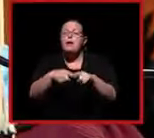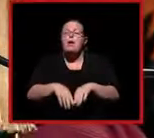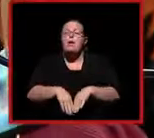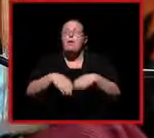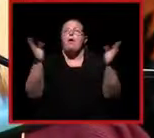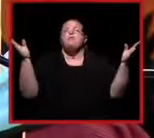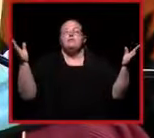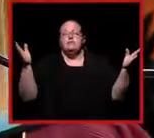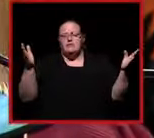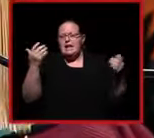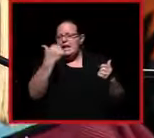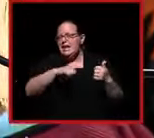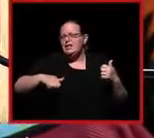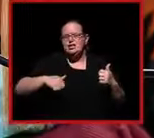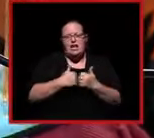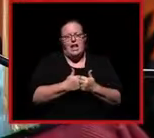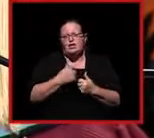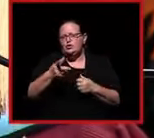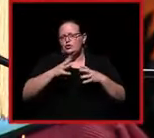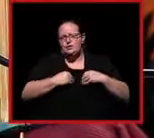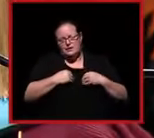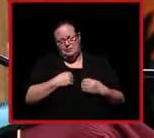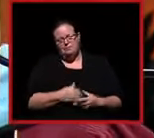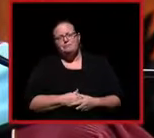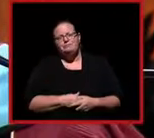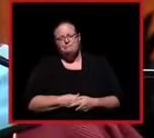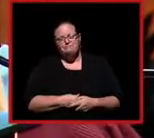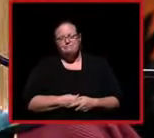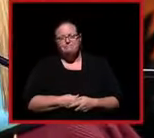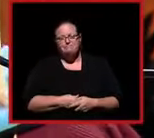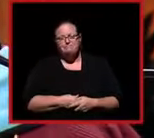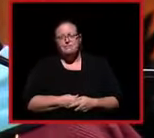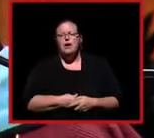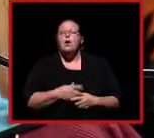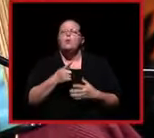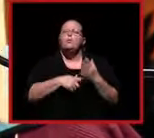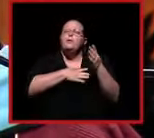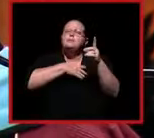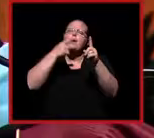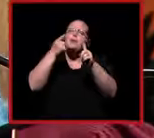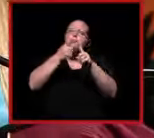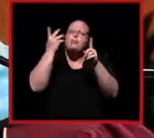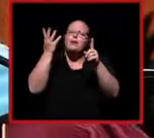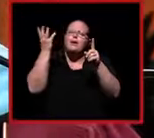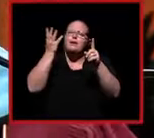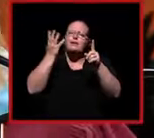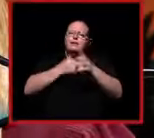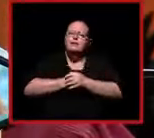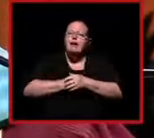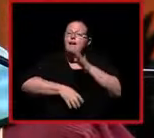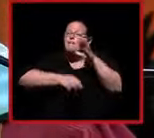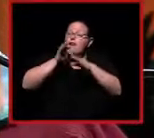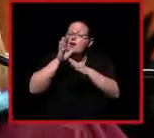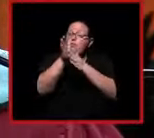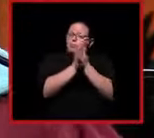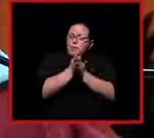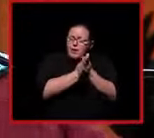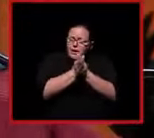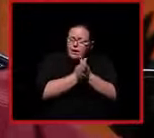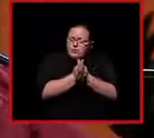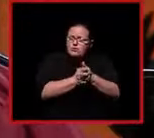for whatever challenges you take on. Here's my point. Find what you love to